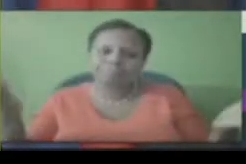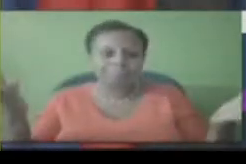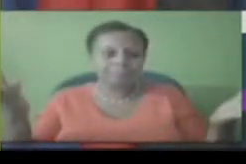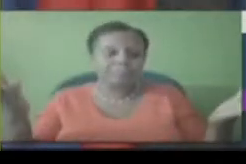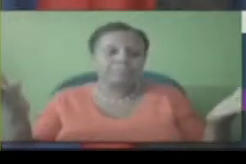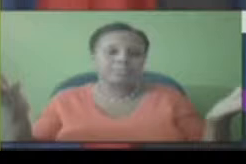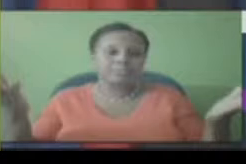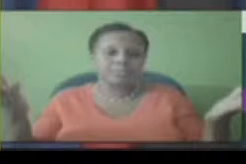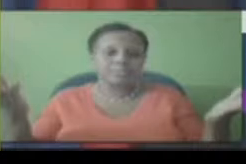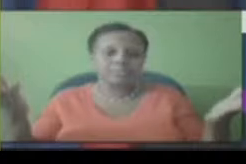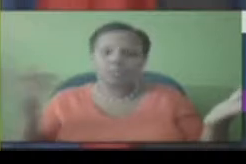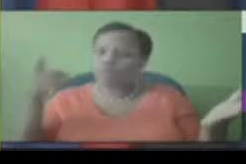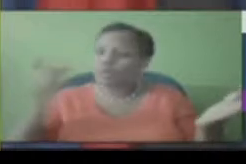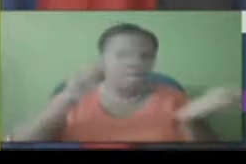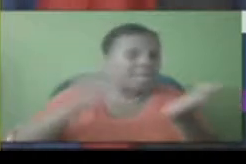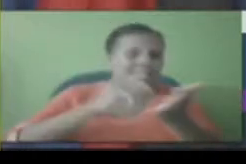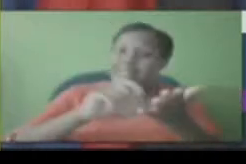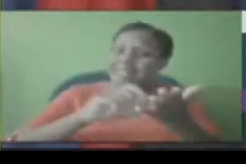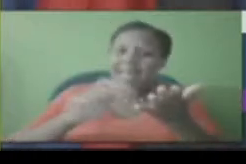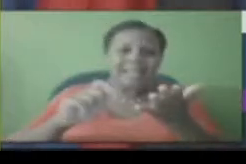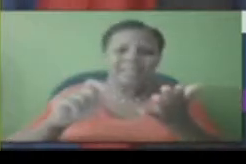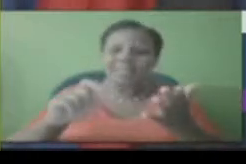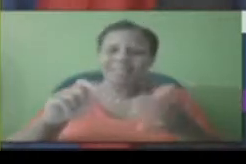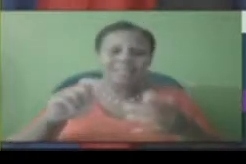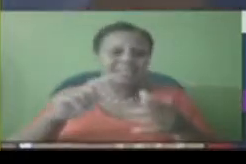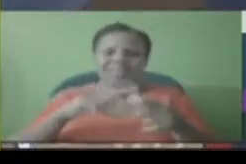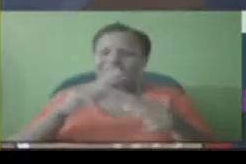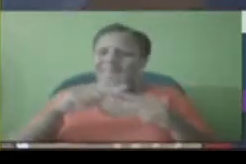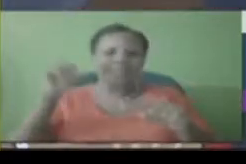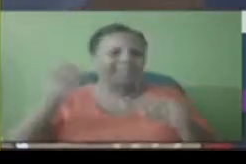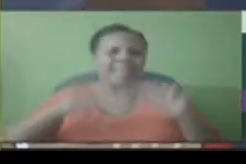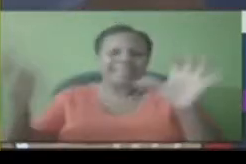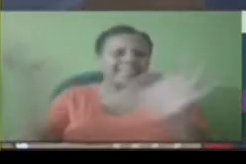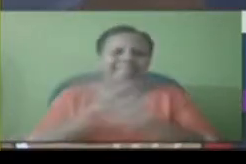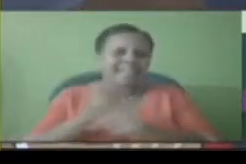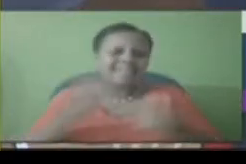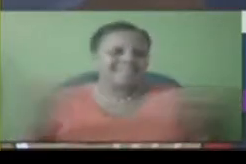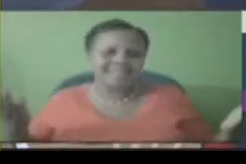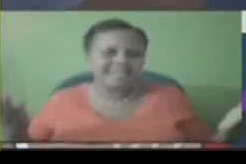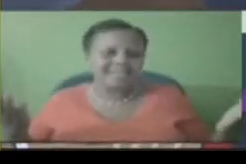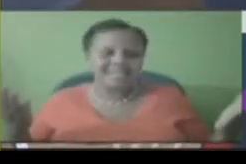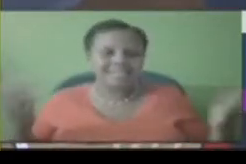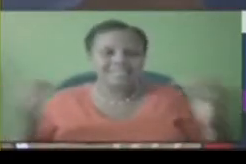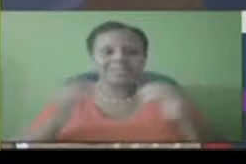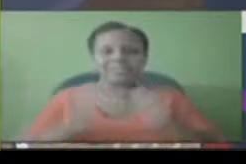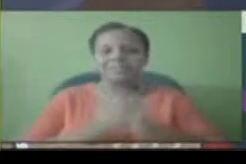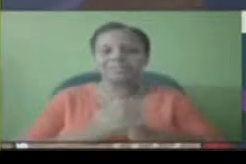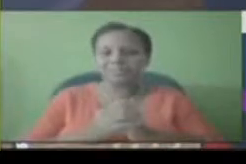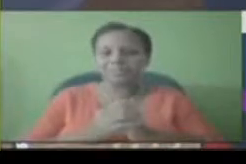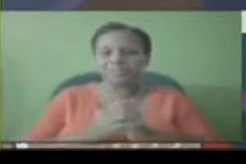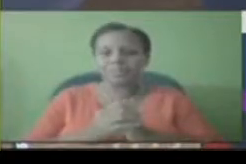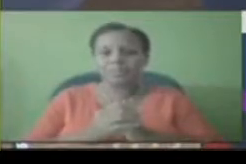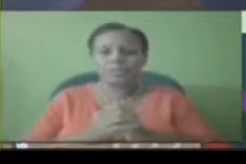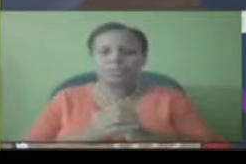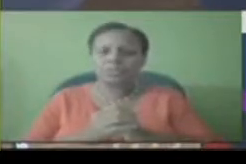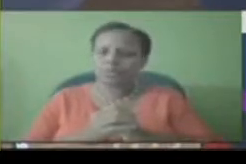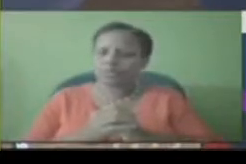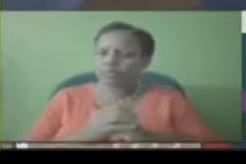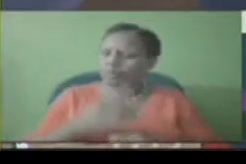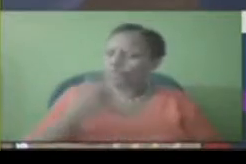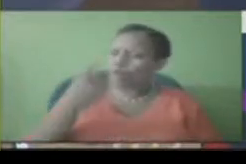Drew Brown, TV6 News, Prime Minister. Yes, Drew. Wondering, in the context of the United States and